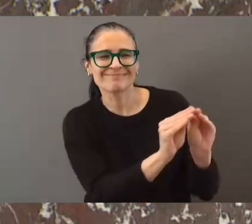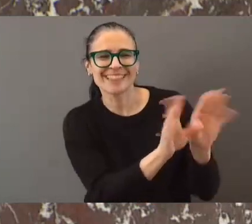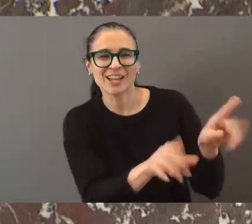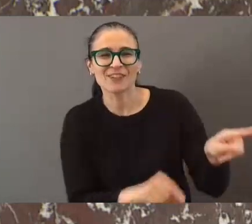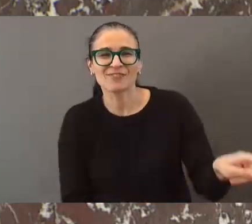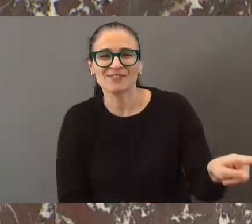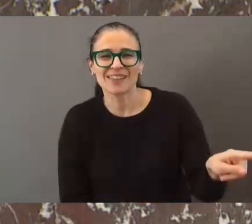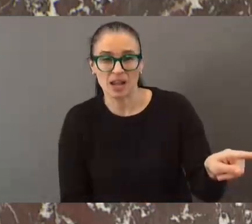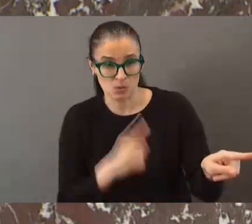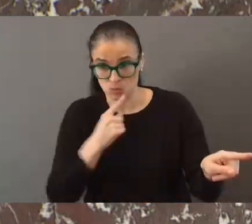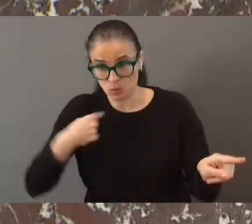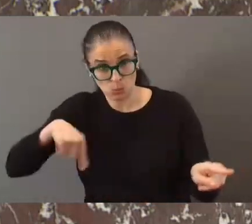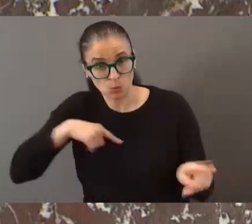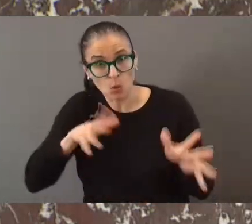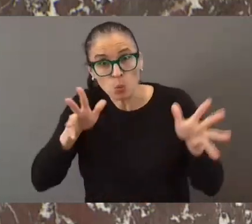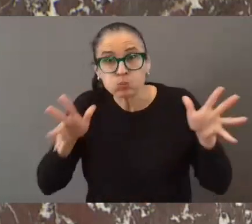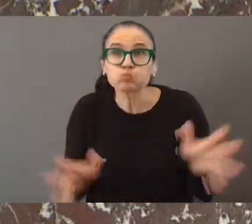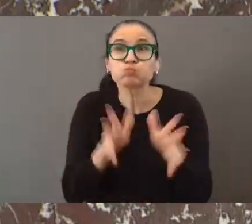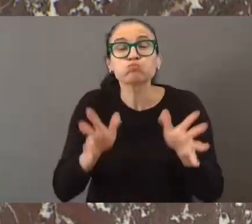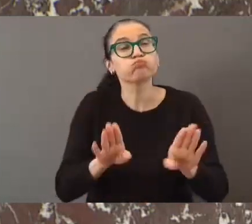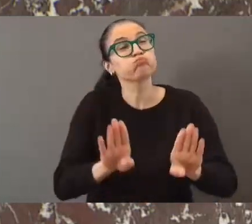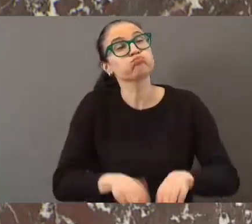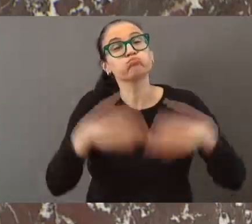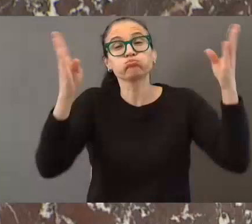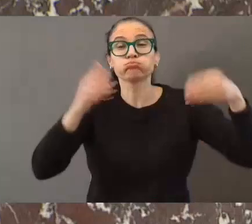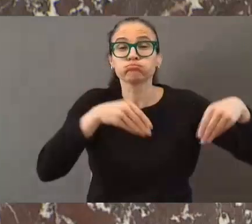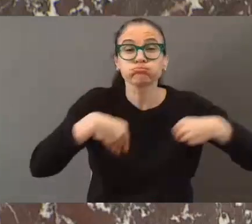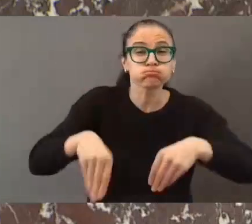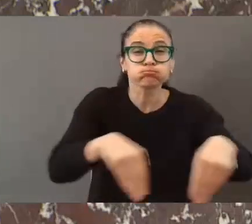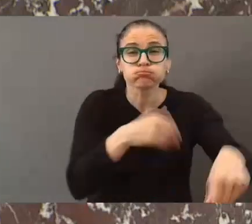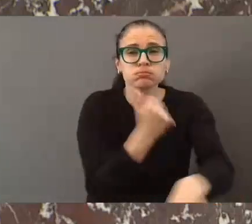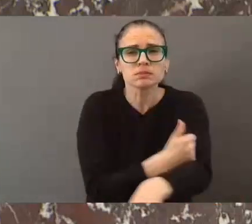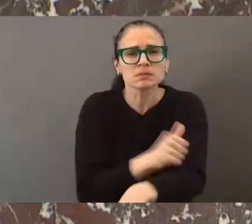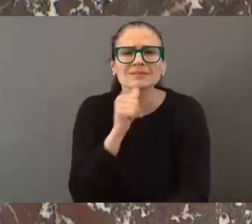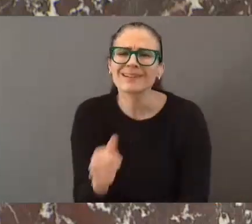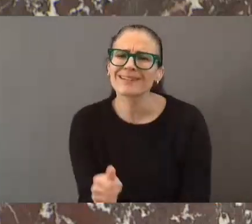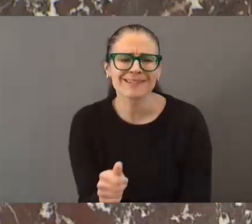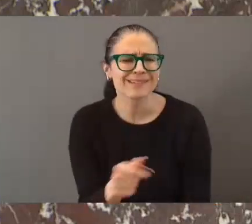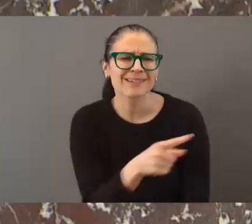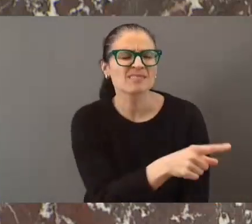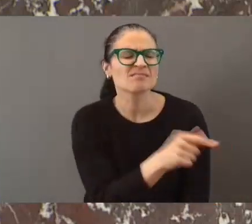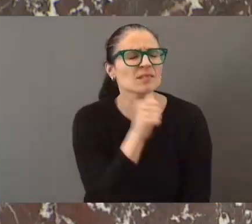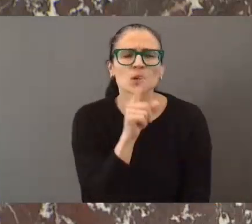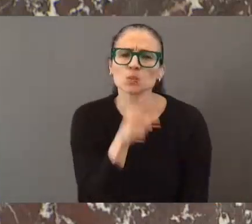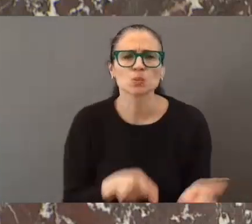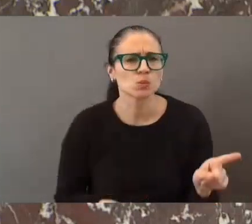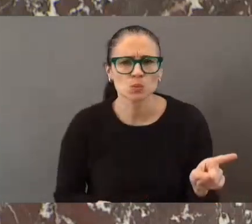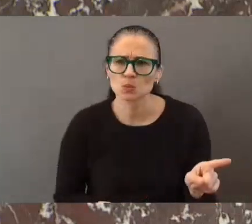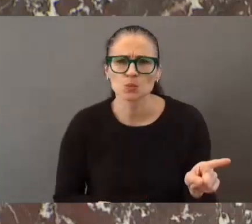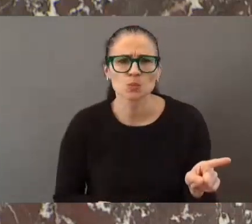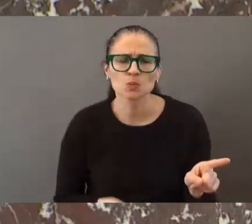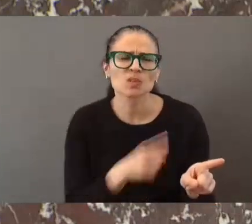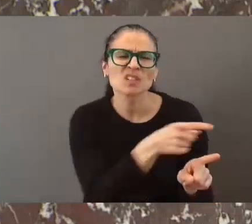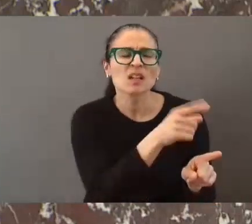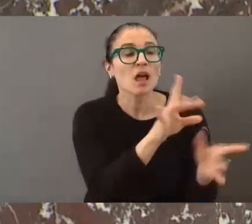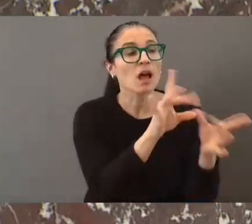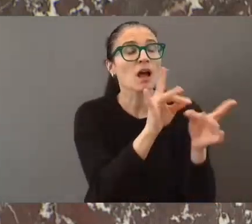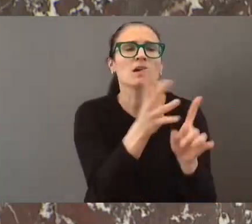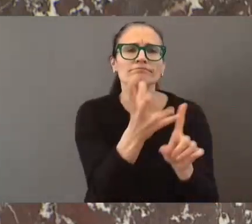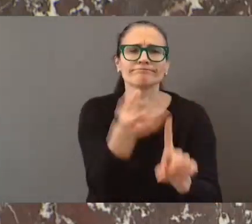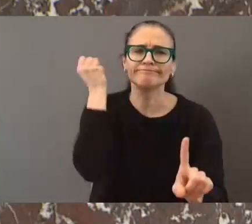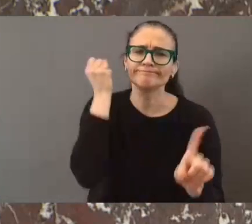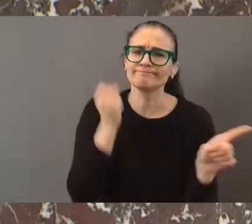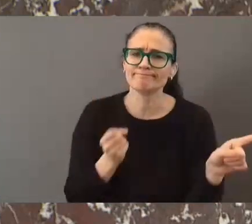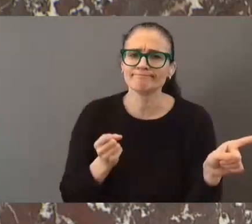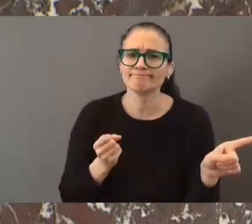information here. I think the member should retract that comment, Honourable Speaker. The member should retract that comment. But, Honourable Speaker, I'm not sure where the